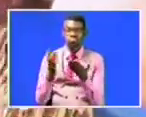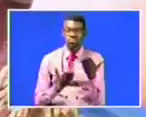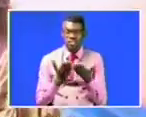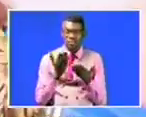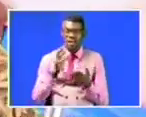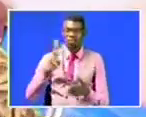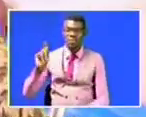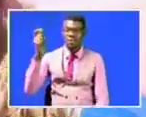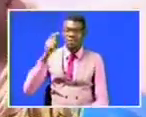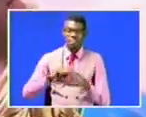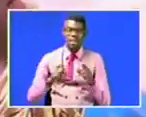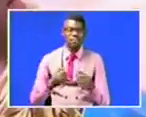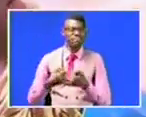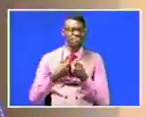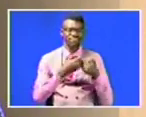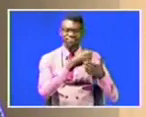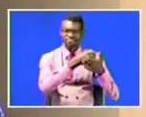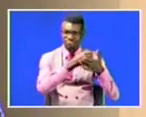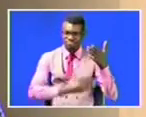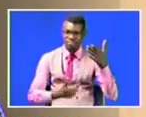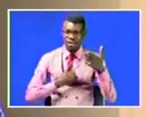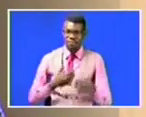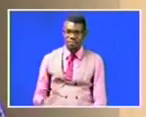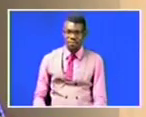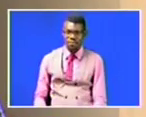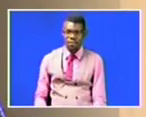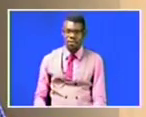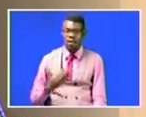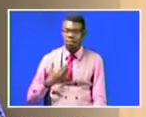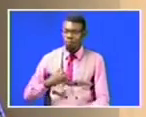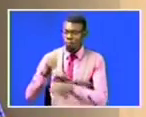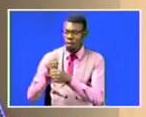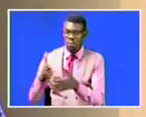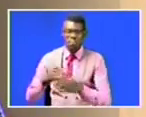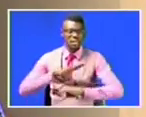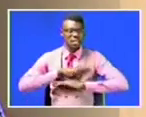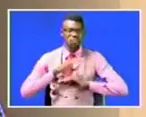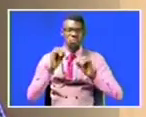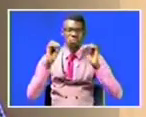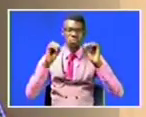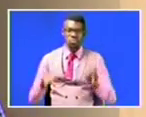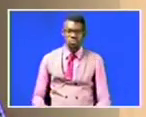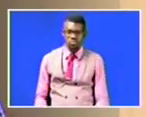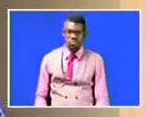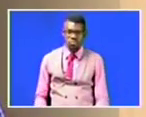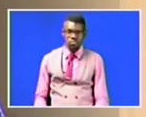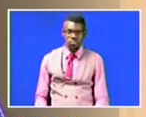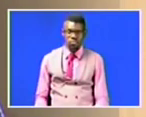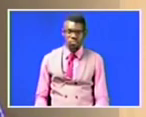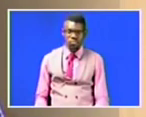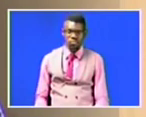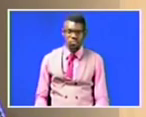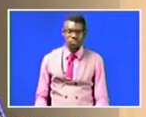a number of challenges that it is facing. We don't have enough personnel. We don't have good. We don't have